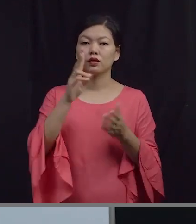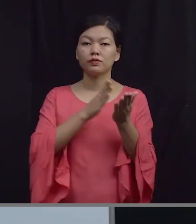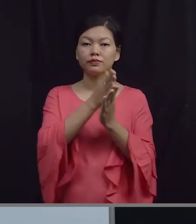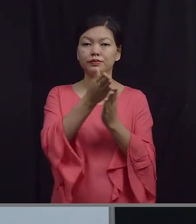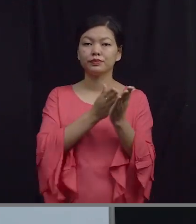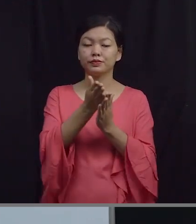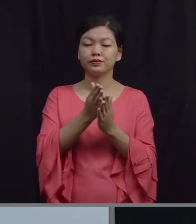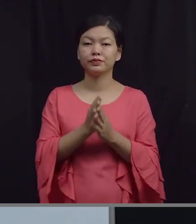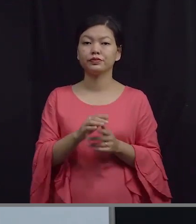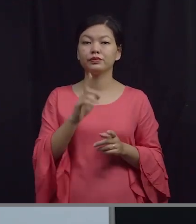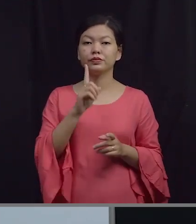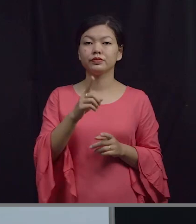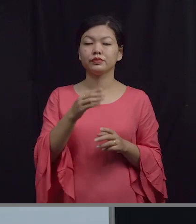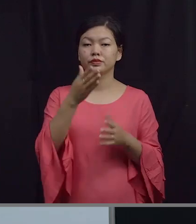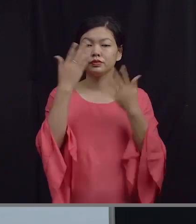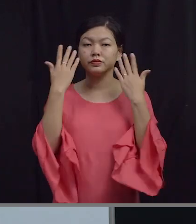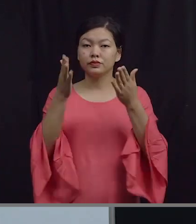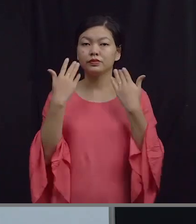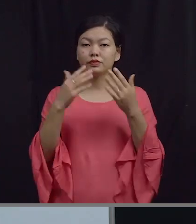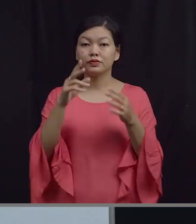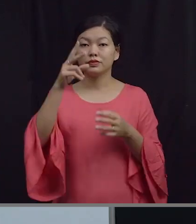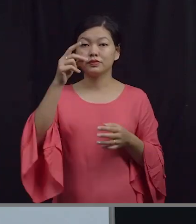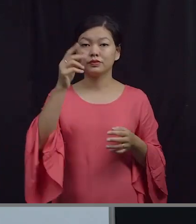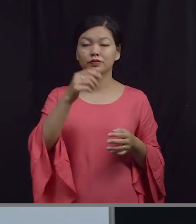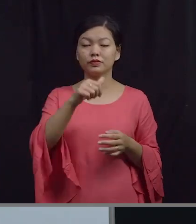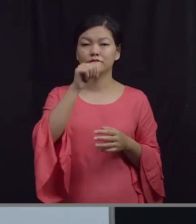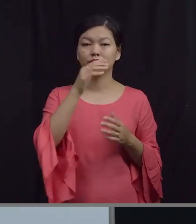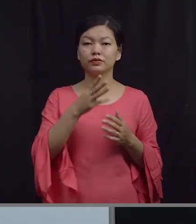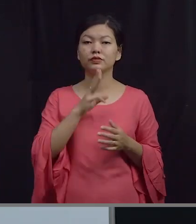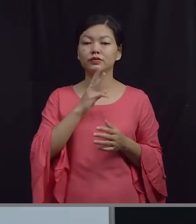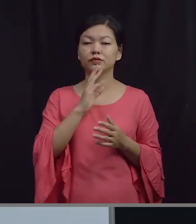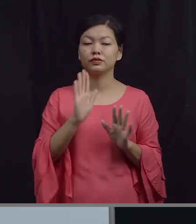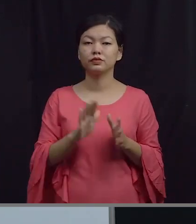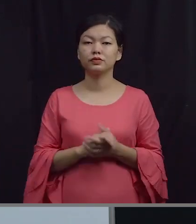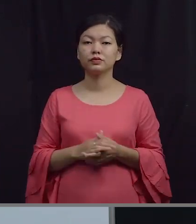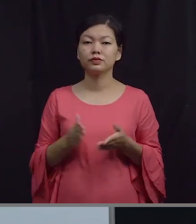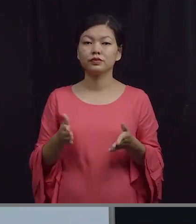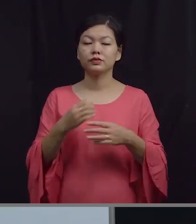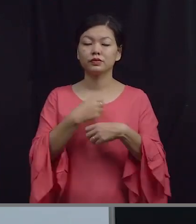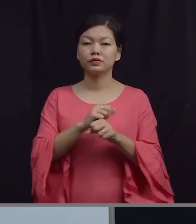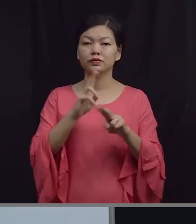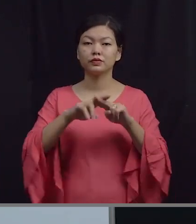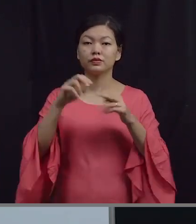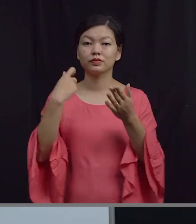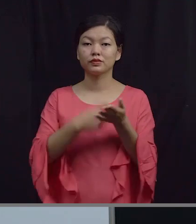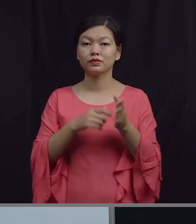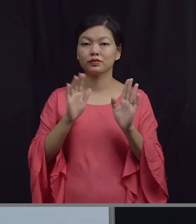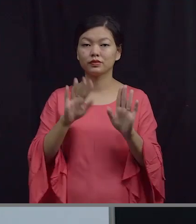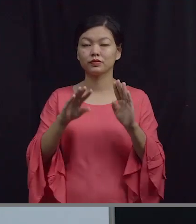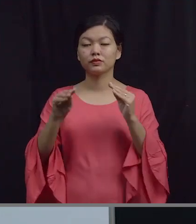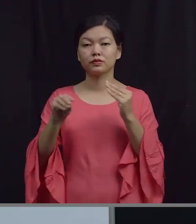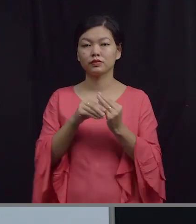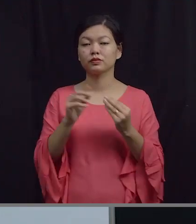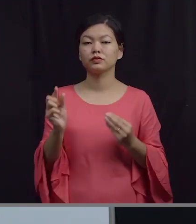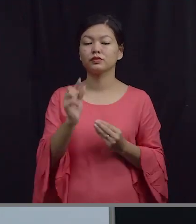medium, another one is water medium. So first we'll write the lens maker's formula for air medium, and after that we'll write the lens